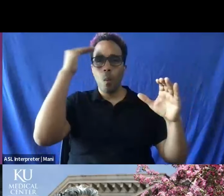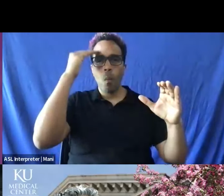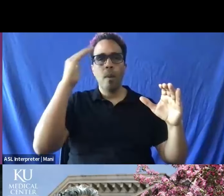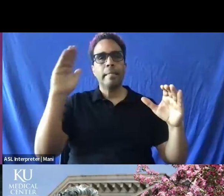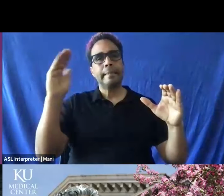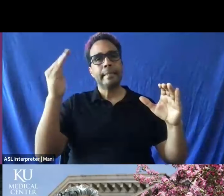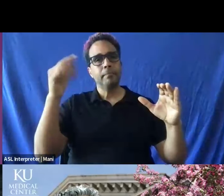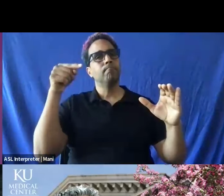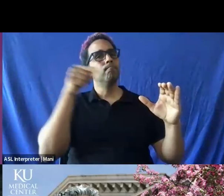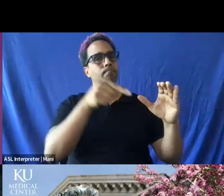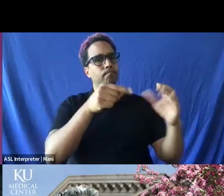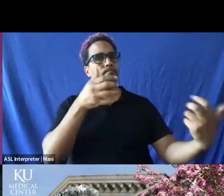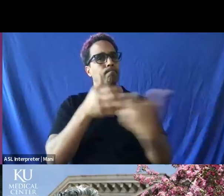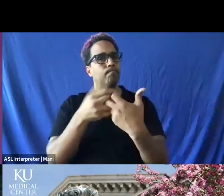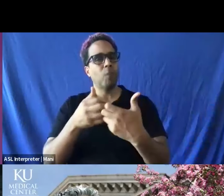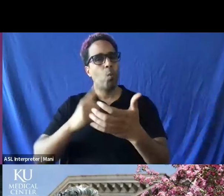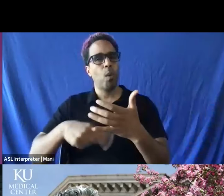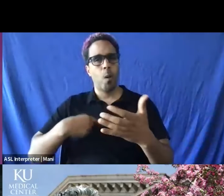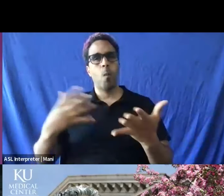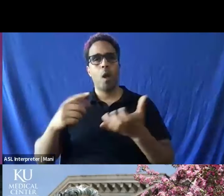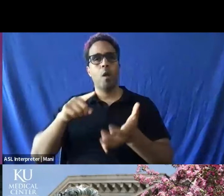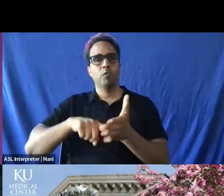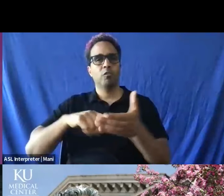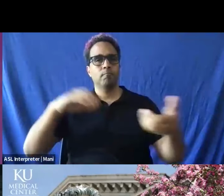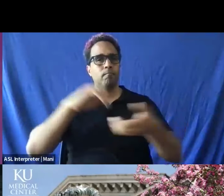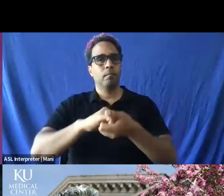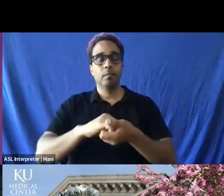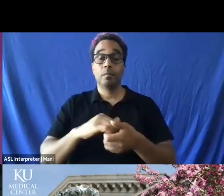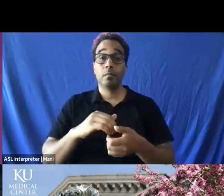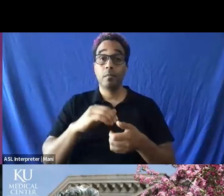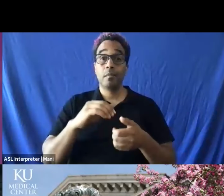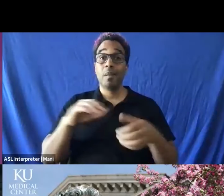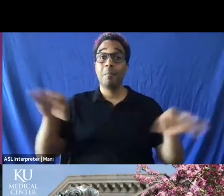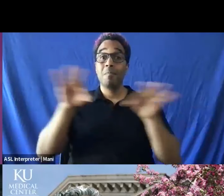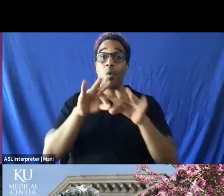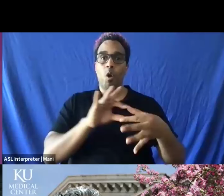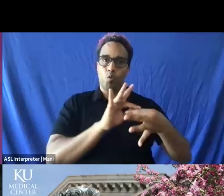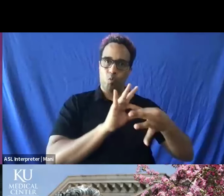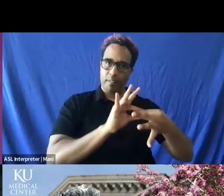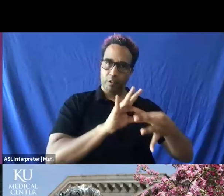want to be in. So I do think that relationship comes first.